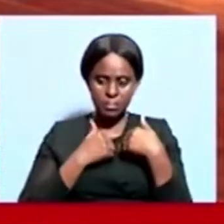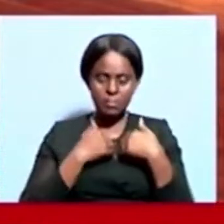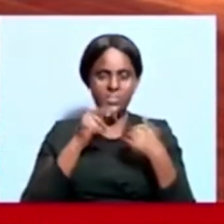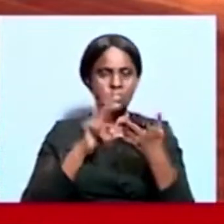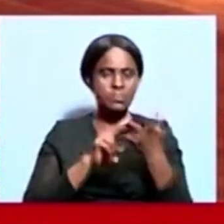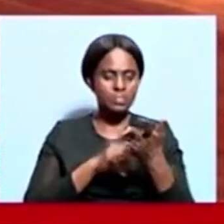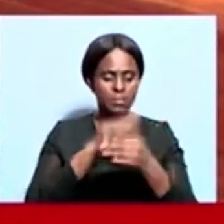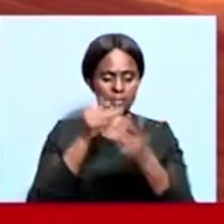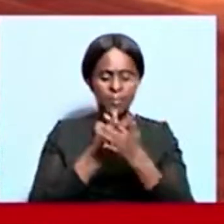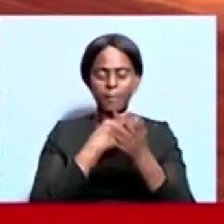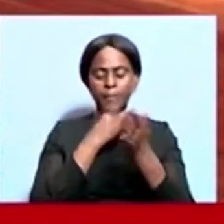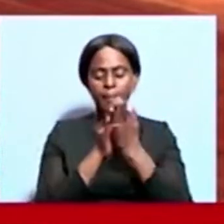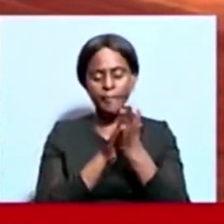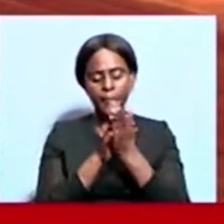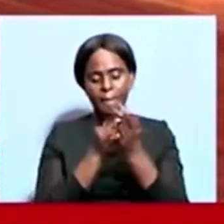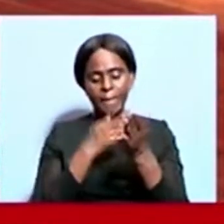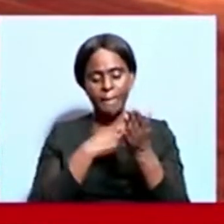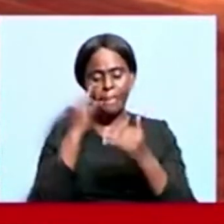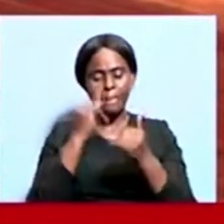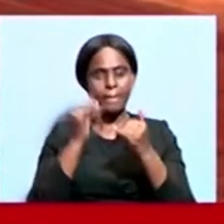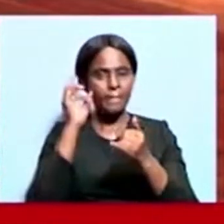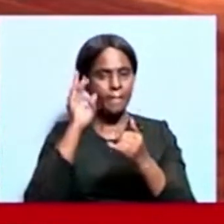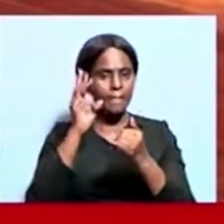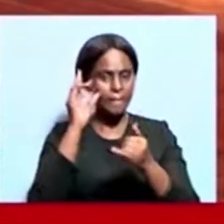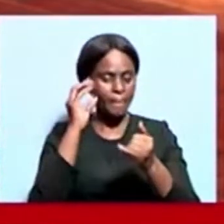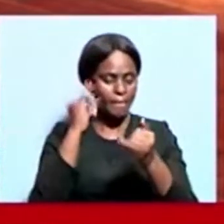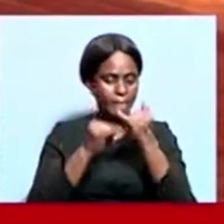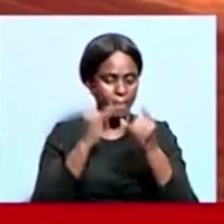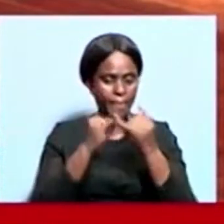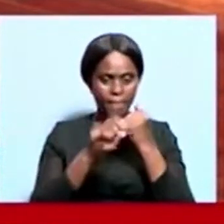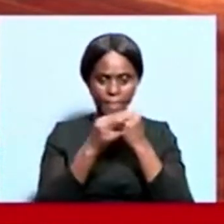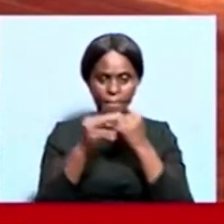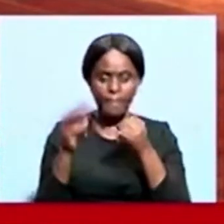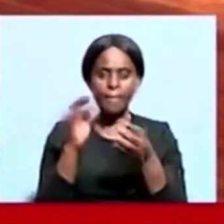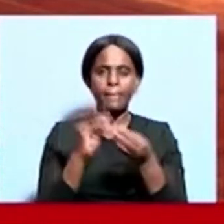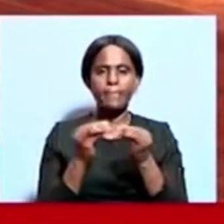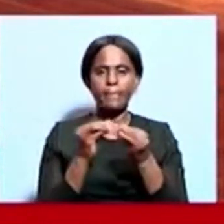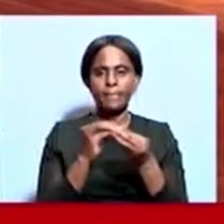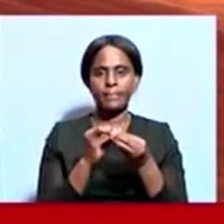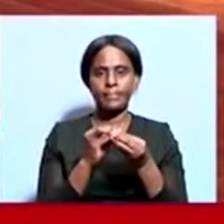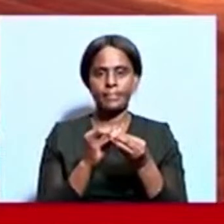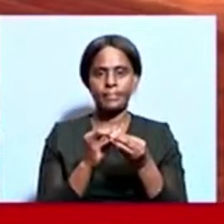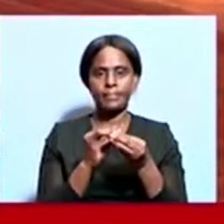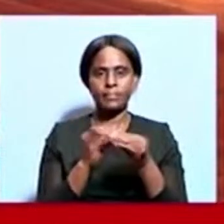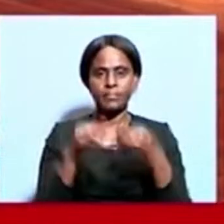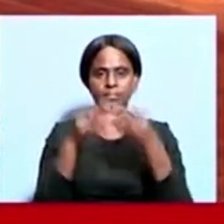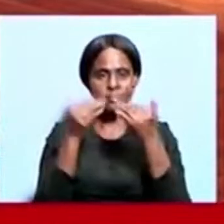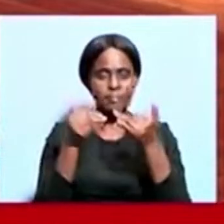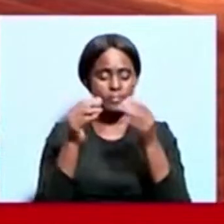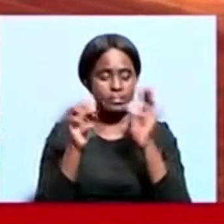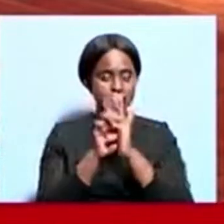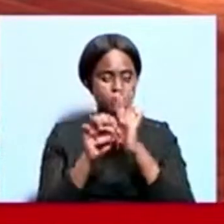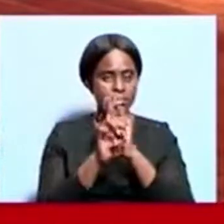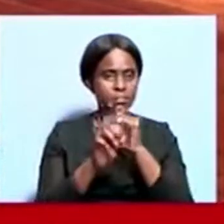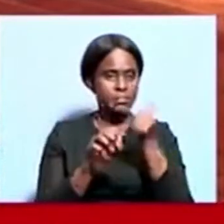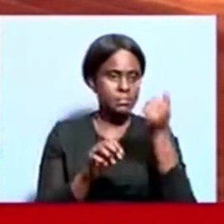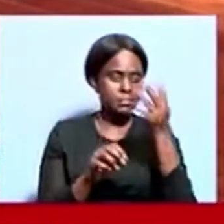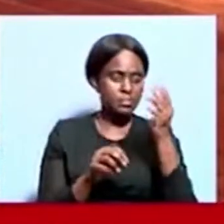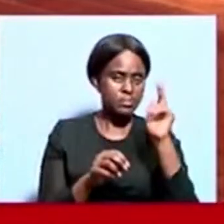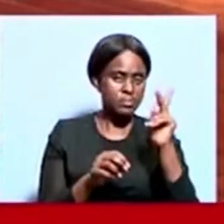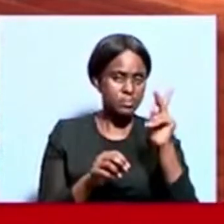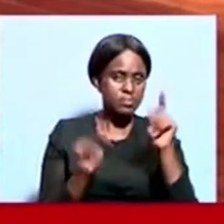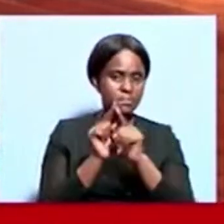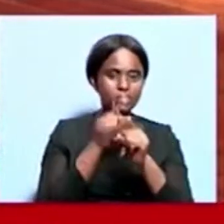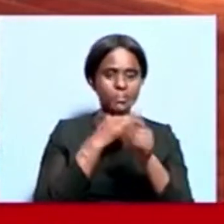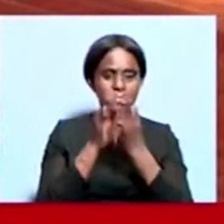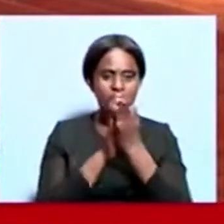every interest, I'll end up reporting immaterial figures. Let's give an example of there's only 15 kwacha as interest